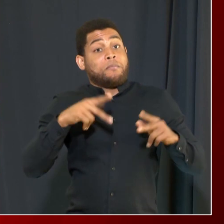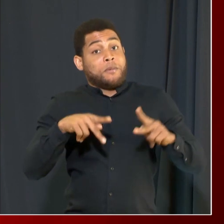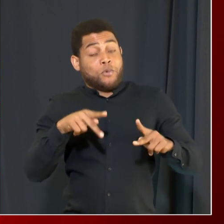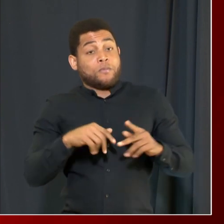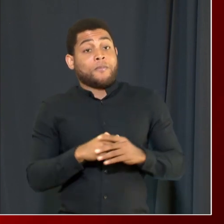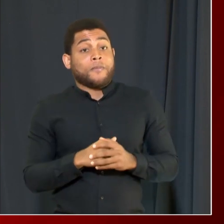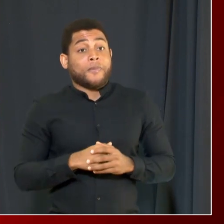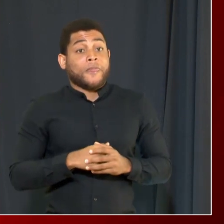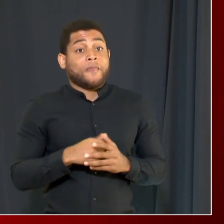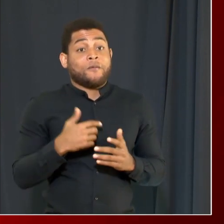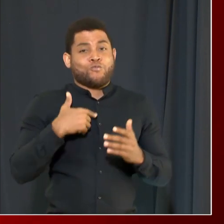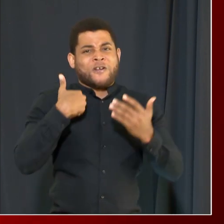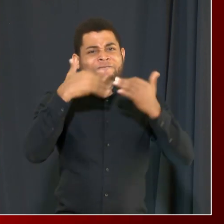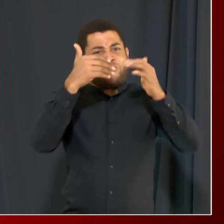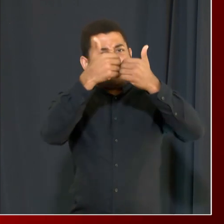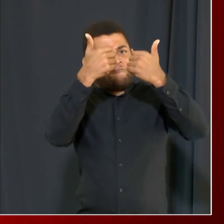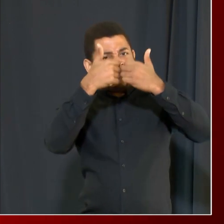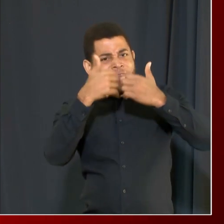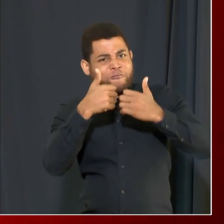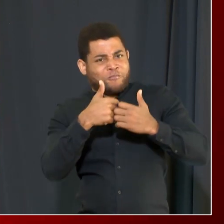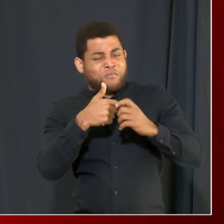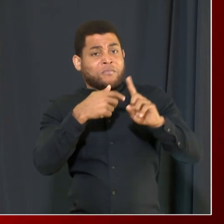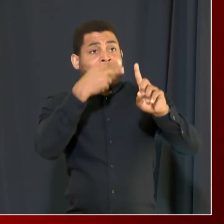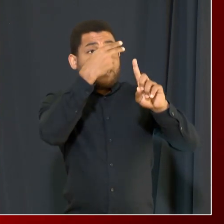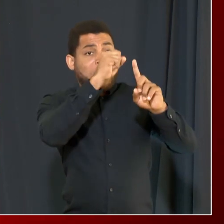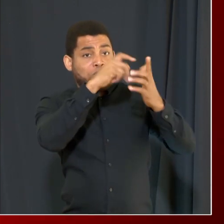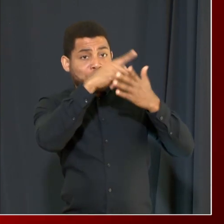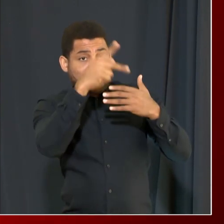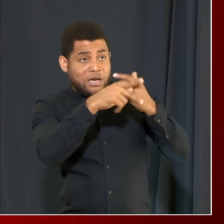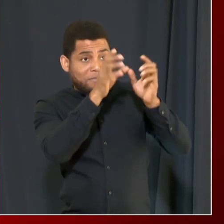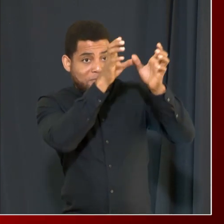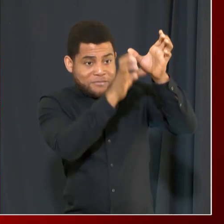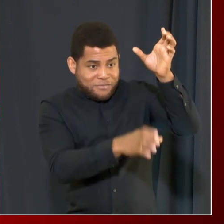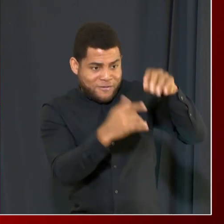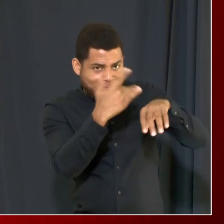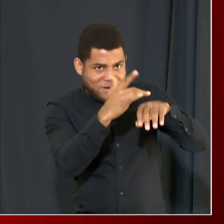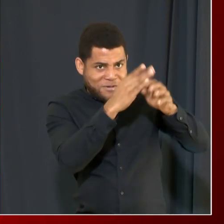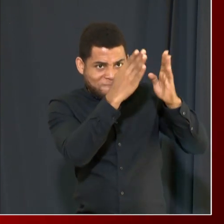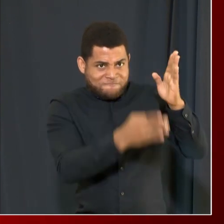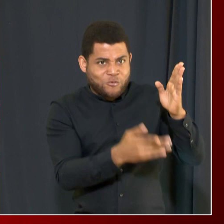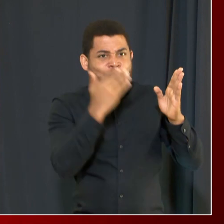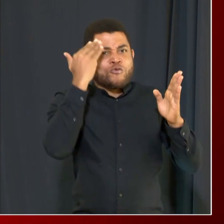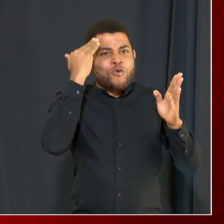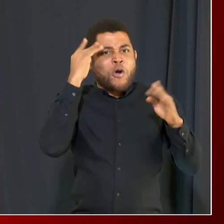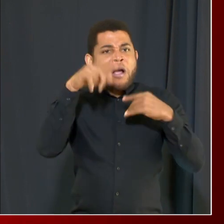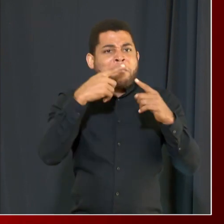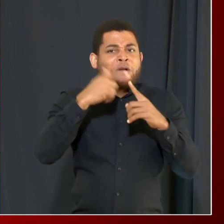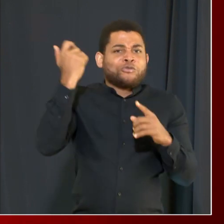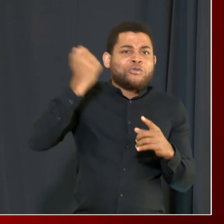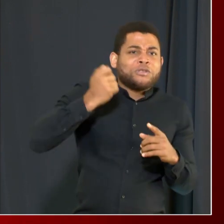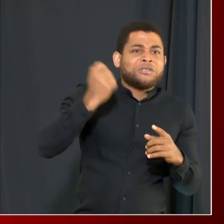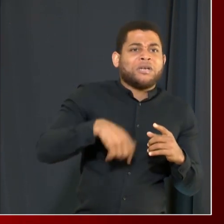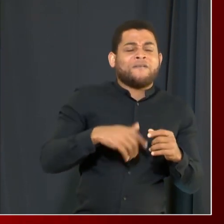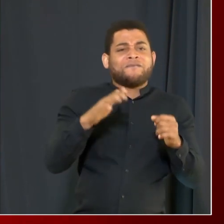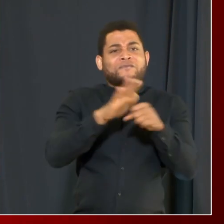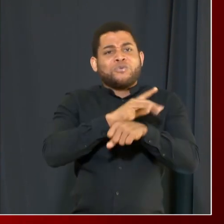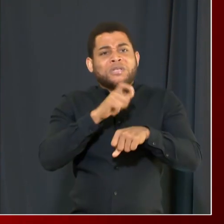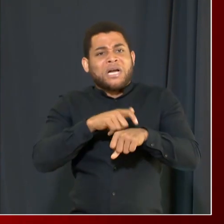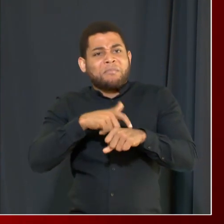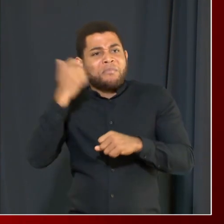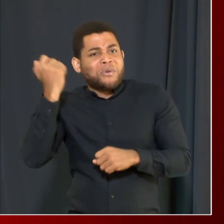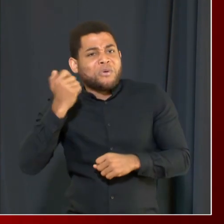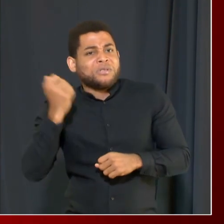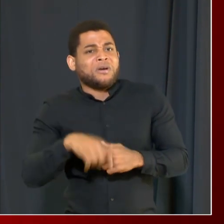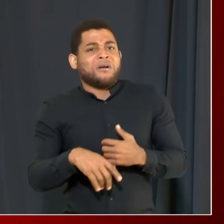separated the high school programs that are available. Families should know about the scholarships and out-of-school time scholarship opportunities that